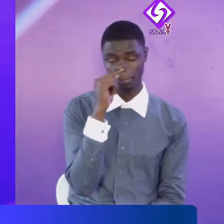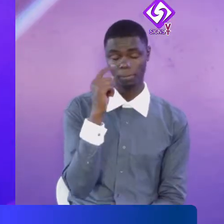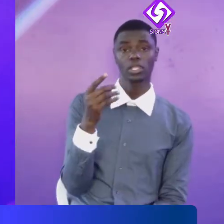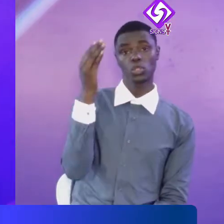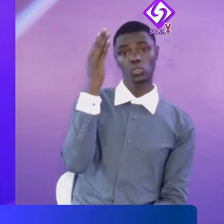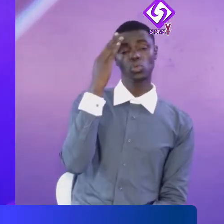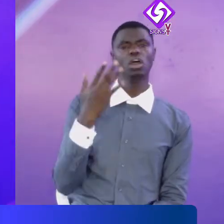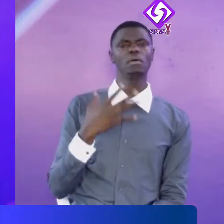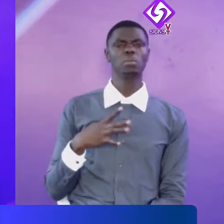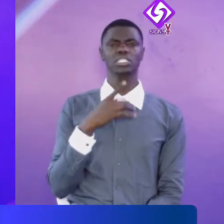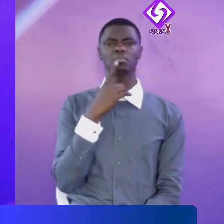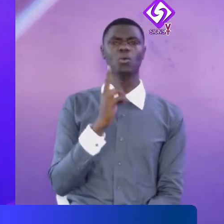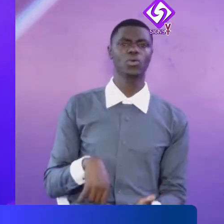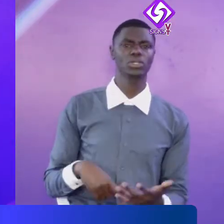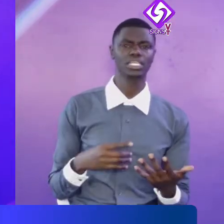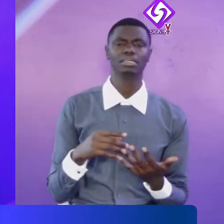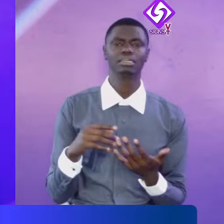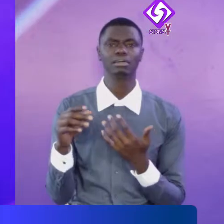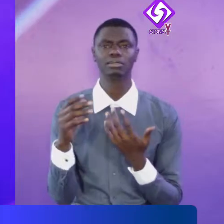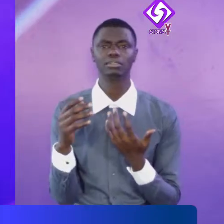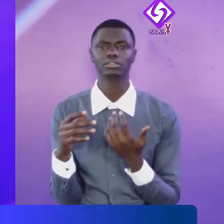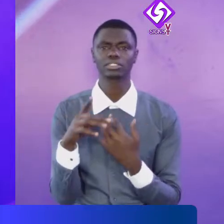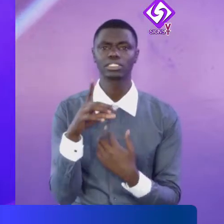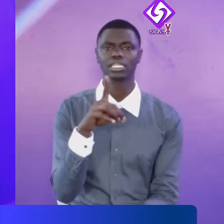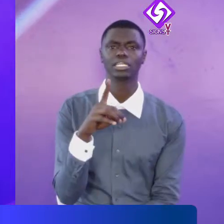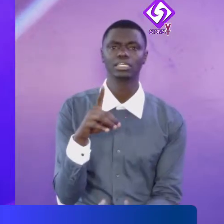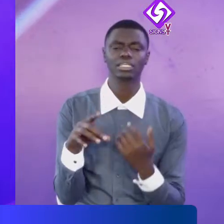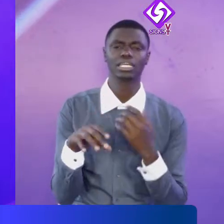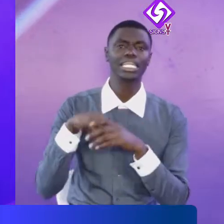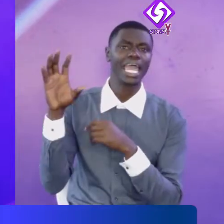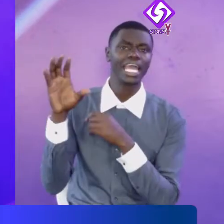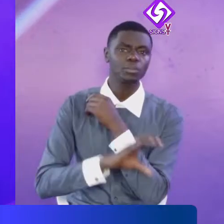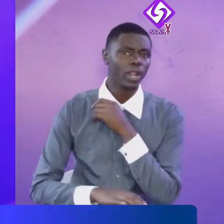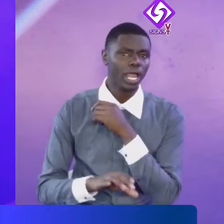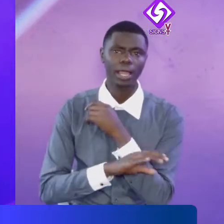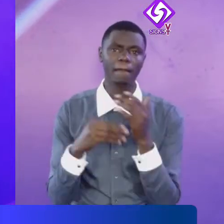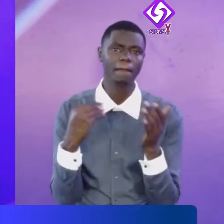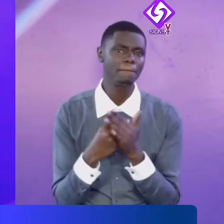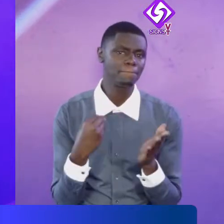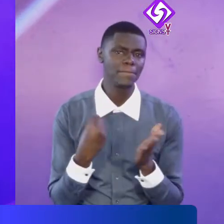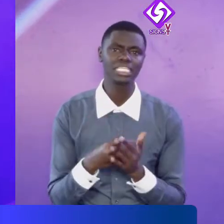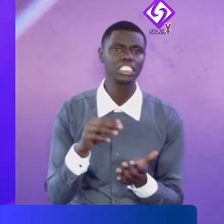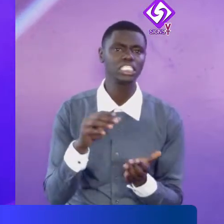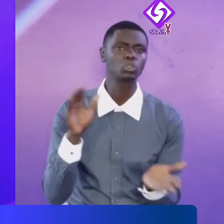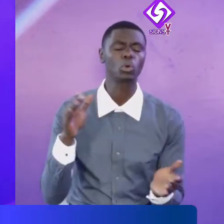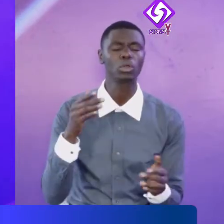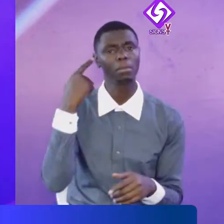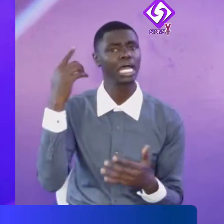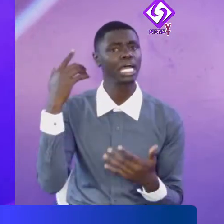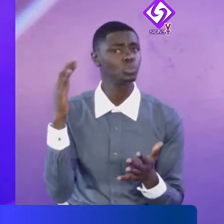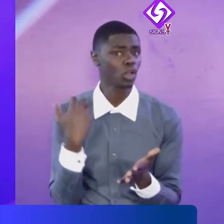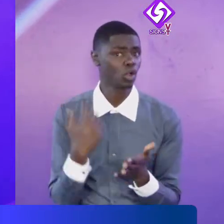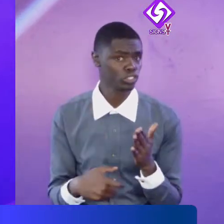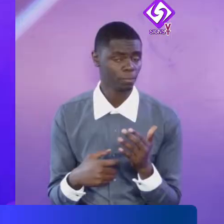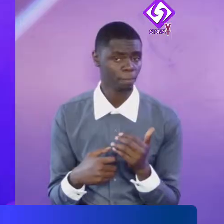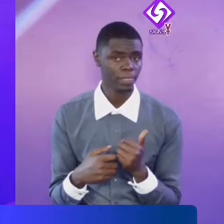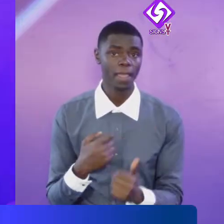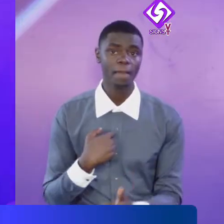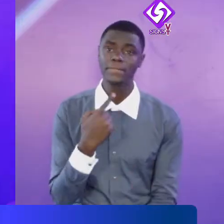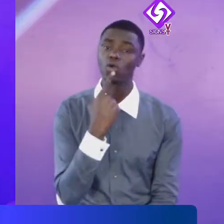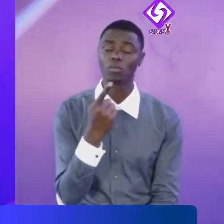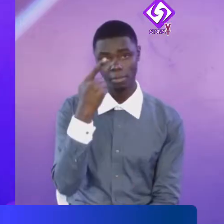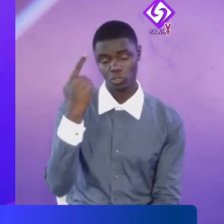just say diaspora remittance is growing. Ruto is talking about, does not know the cost of that money. Alan, I can tell you something now because you provoked